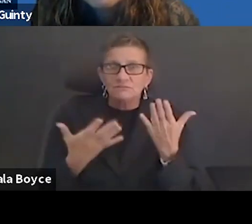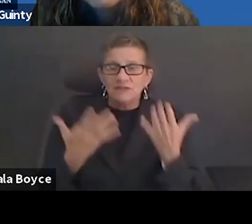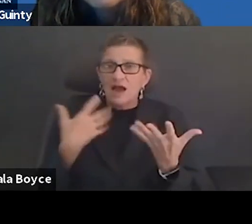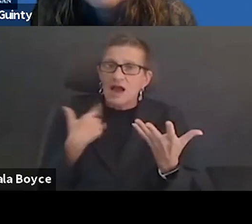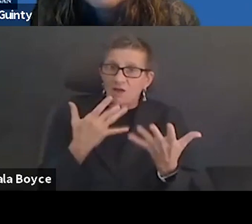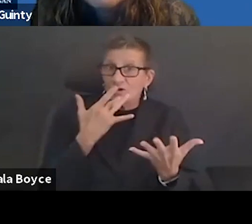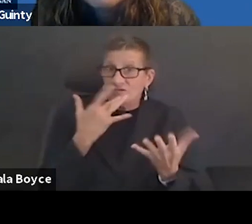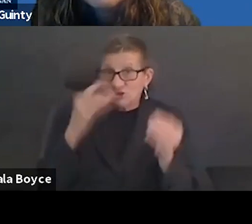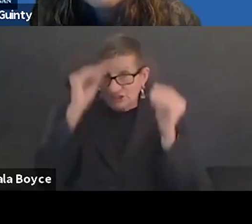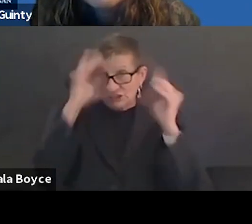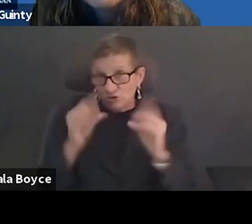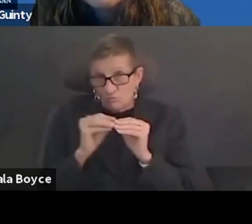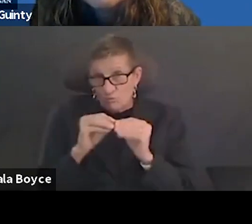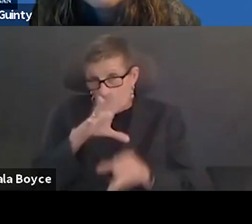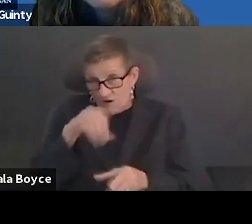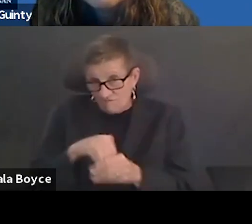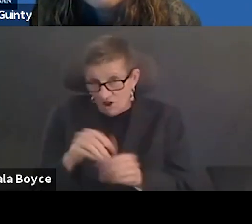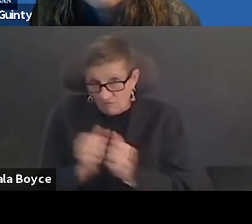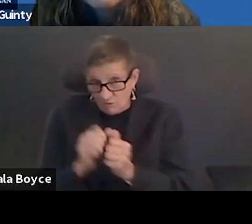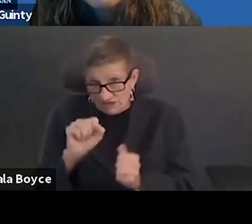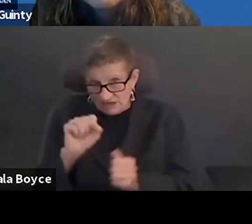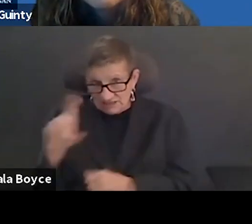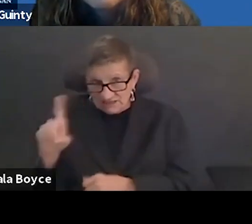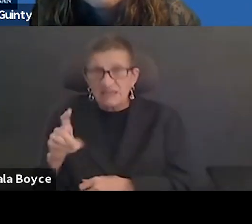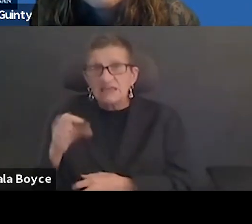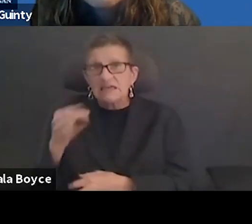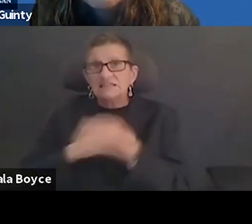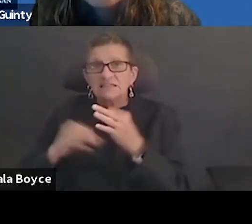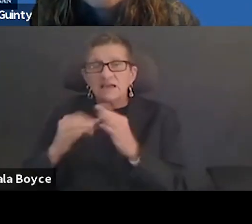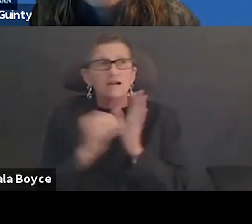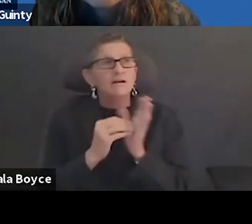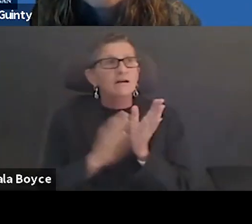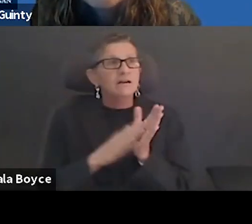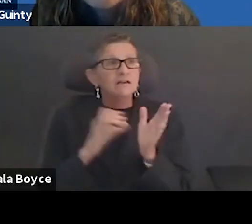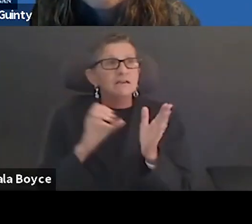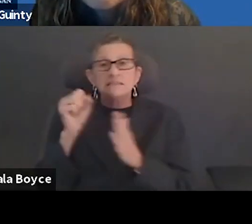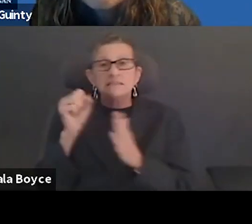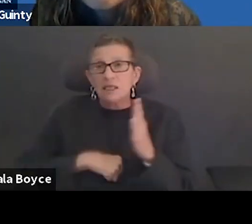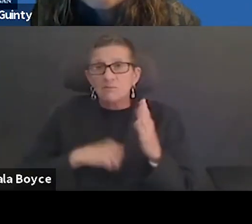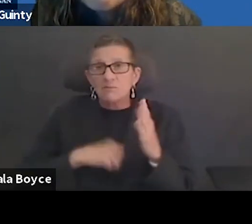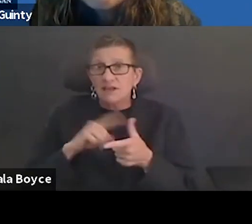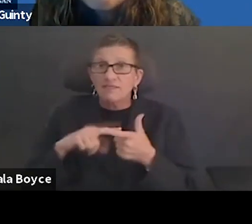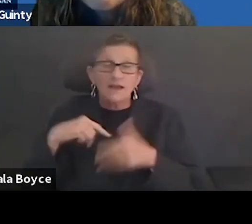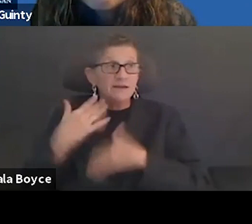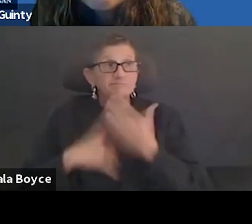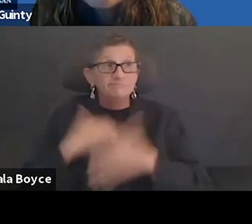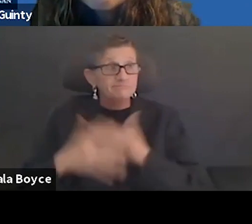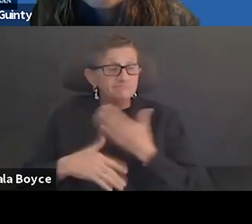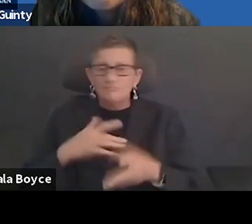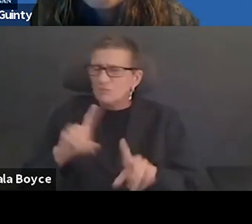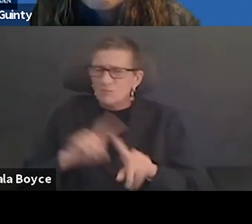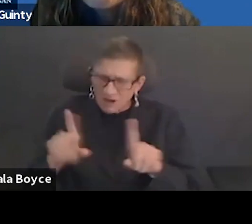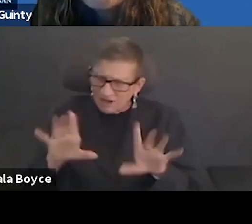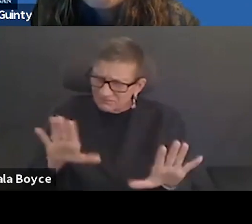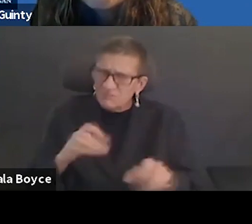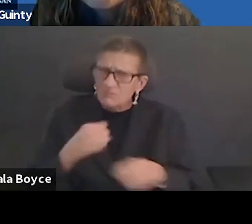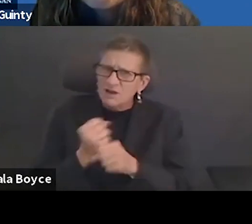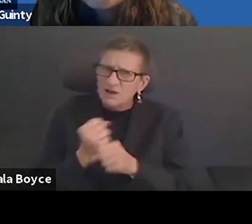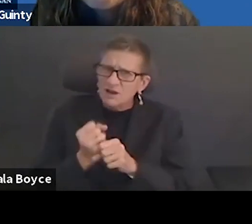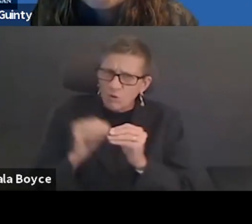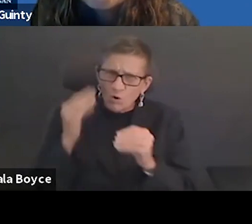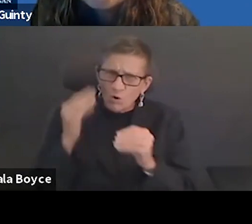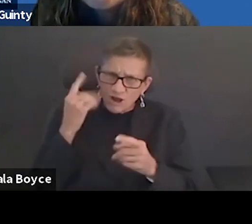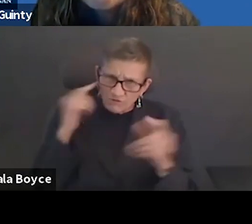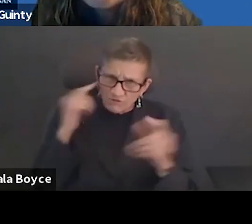and not something that is just said on the syllabus and keep it going, but making it more aware to the students, and also more like